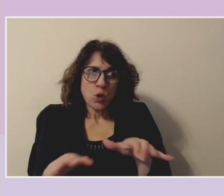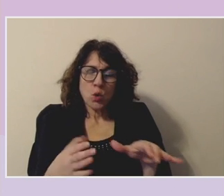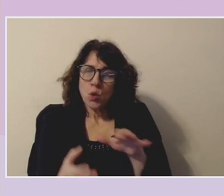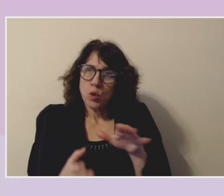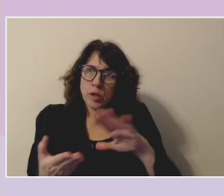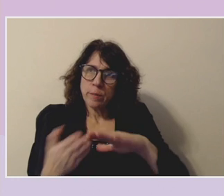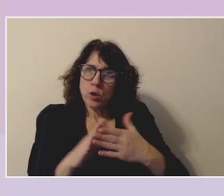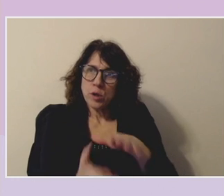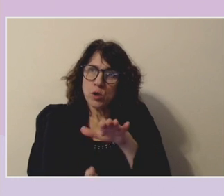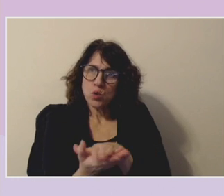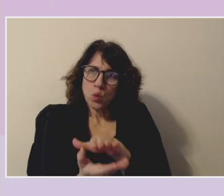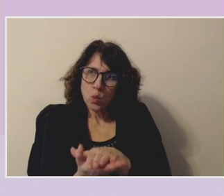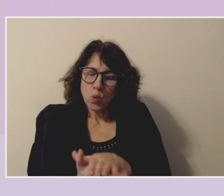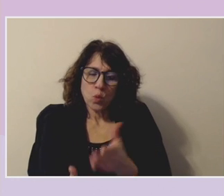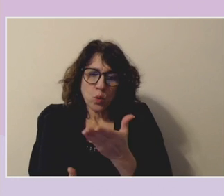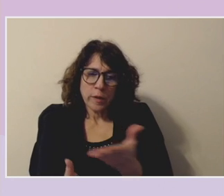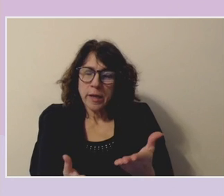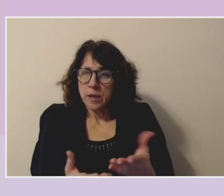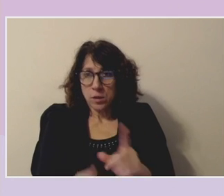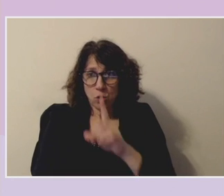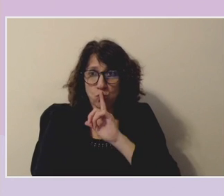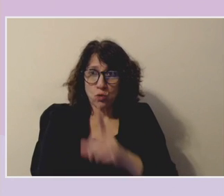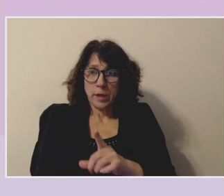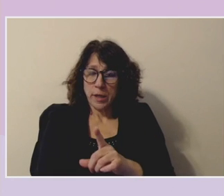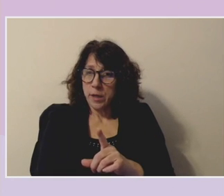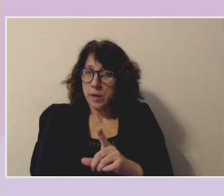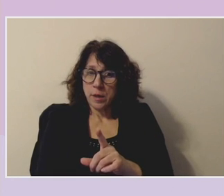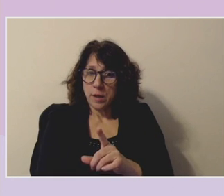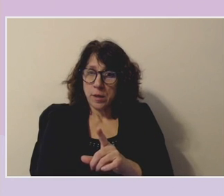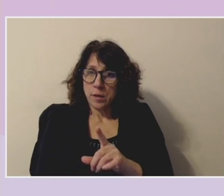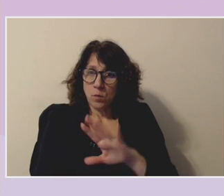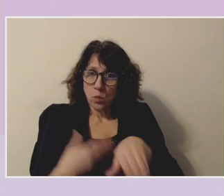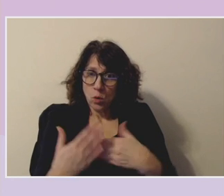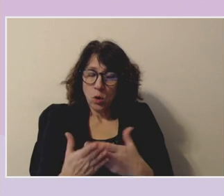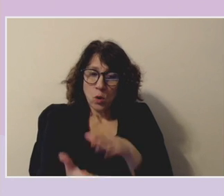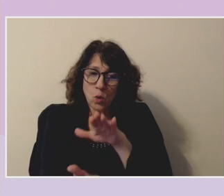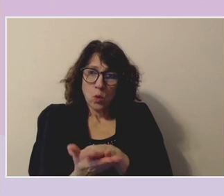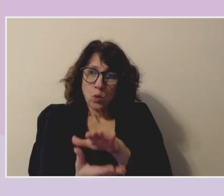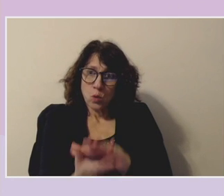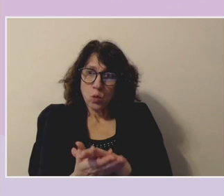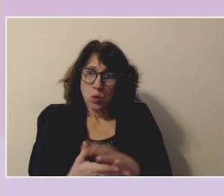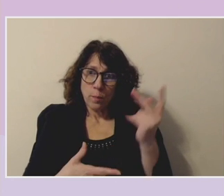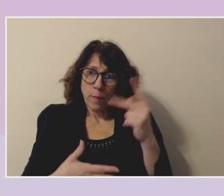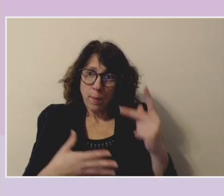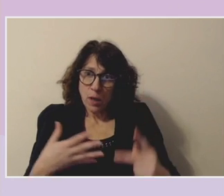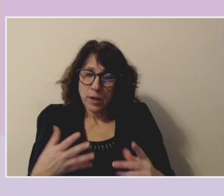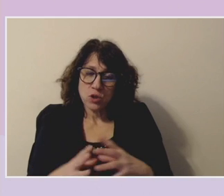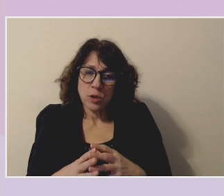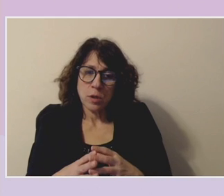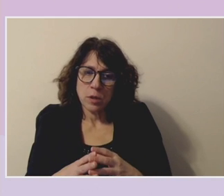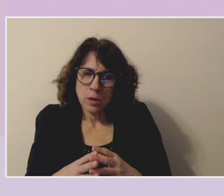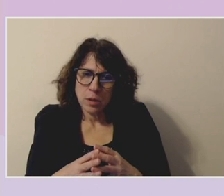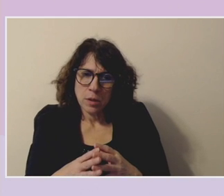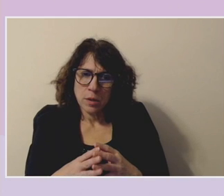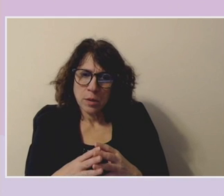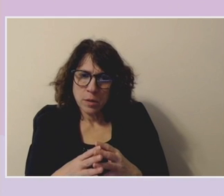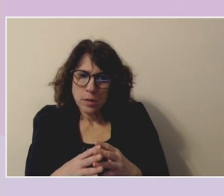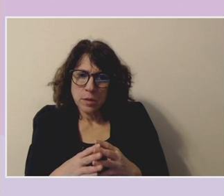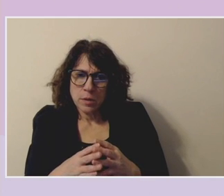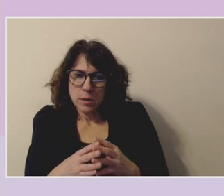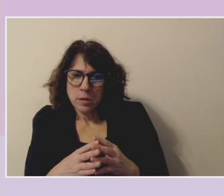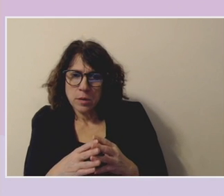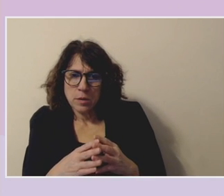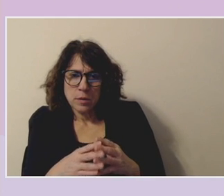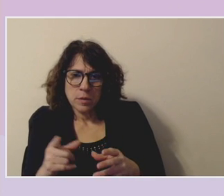truly is the whole school population. And it means that, you know, that your principal and